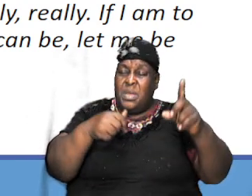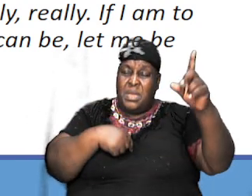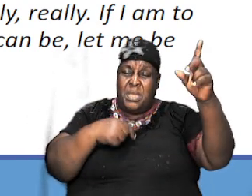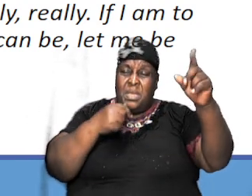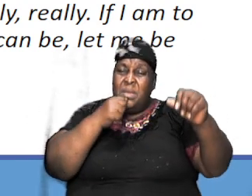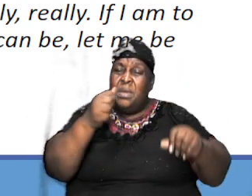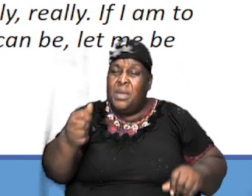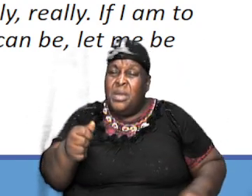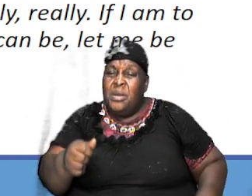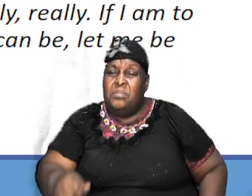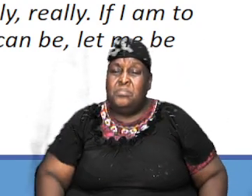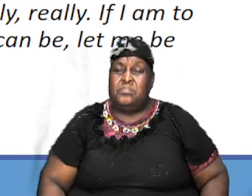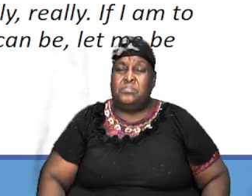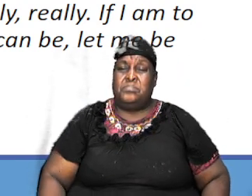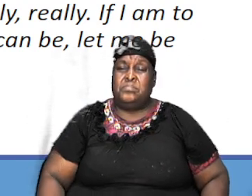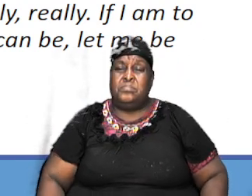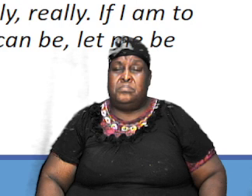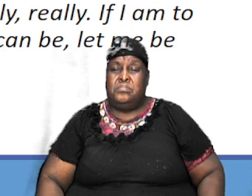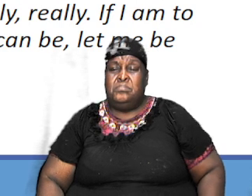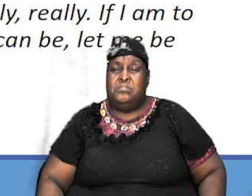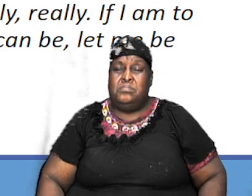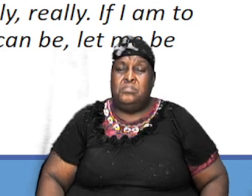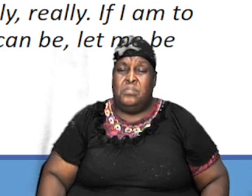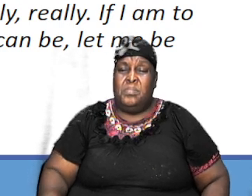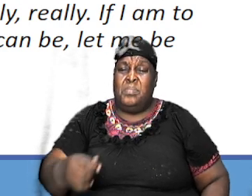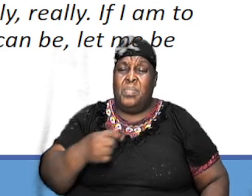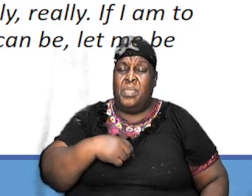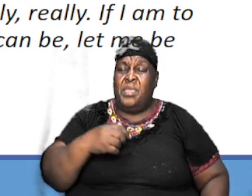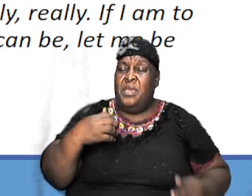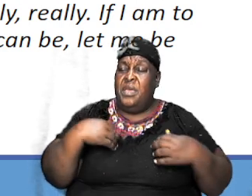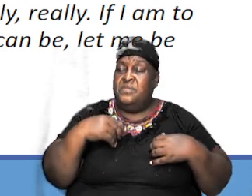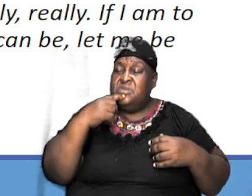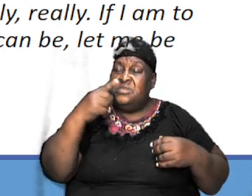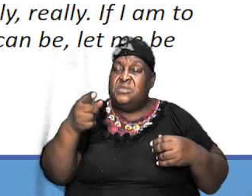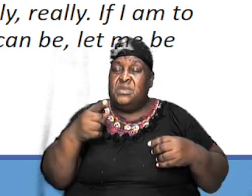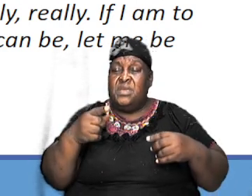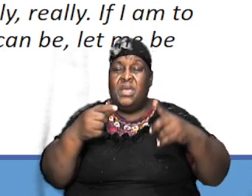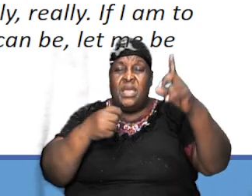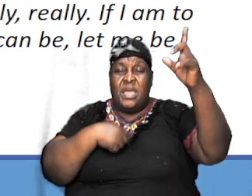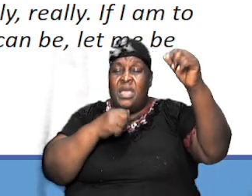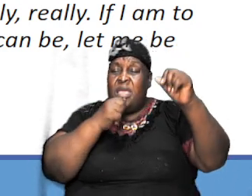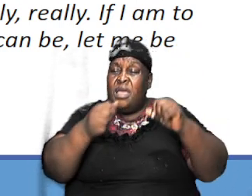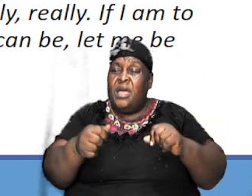I have to just say I am that I am. You understand? So